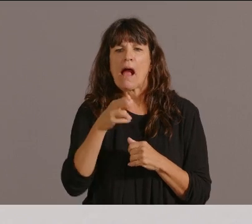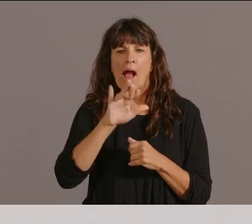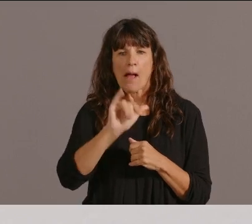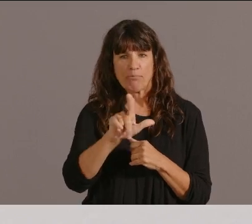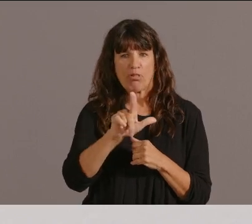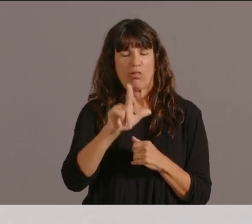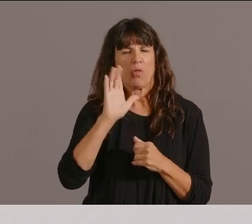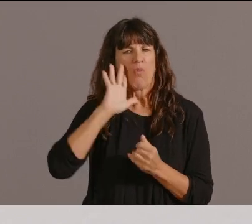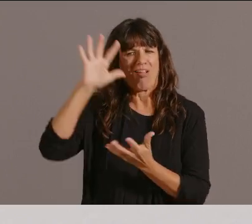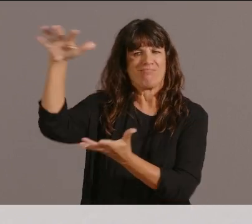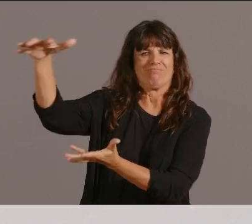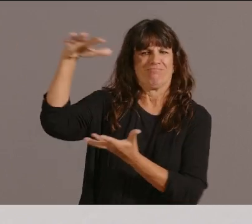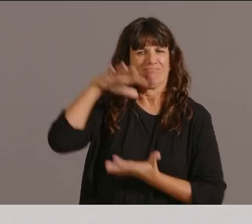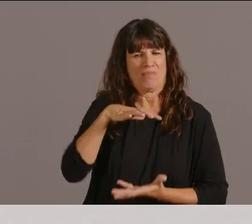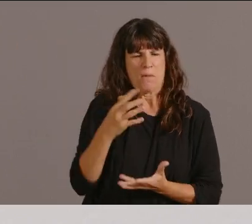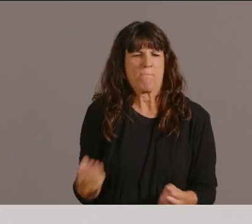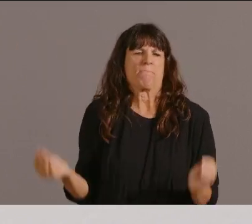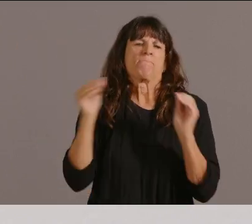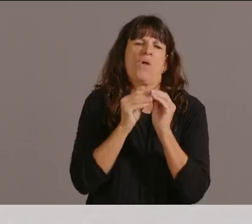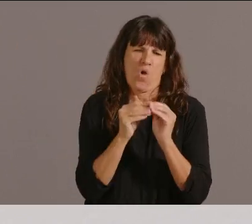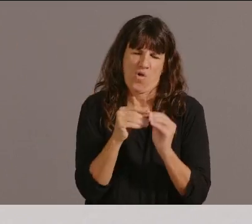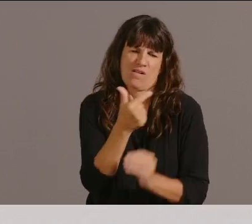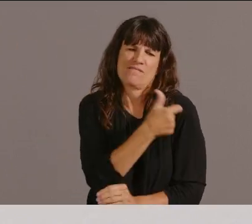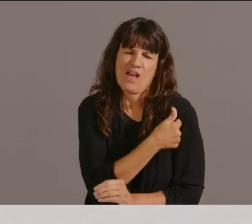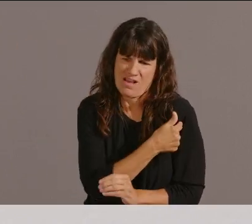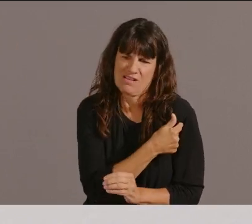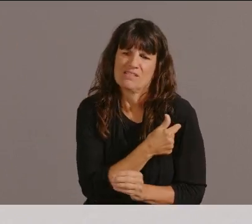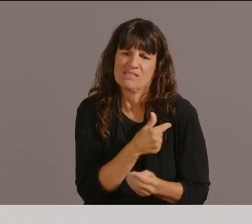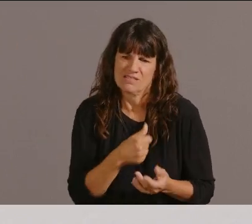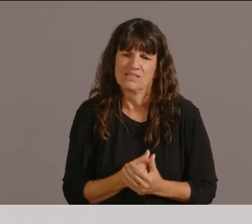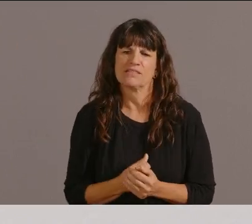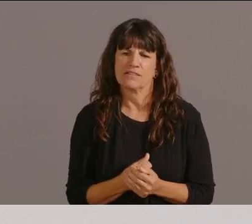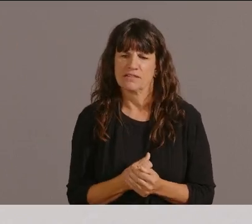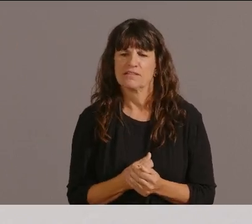All of our projections are based on our